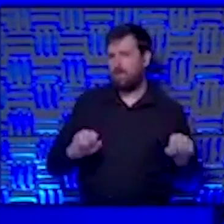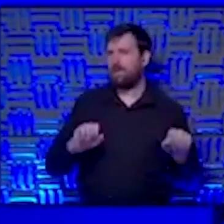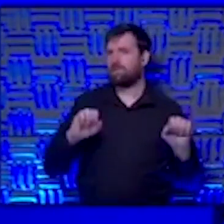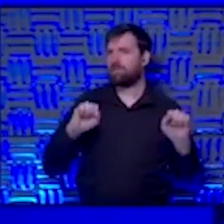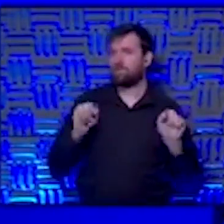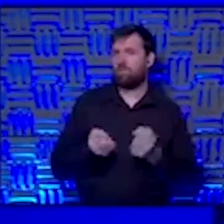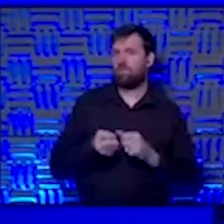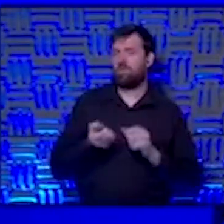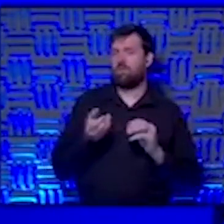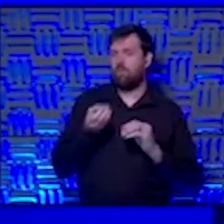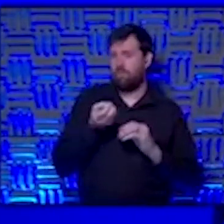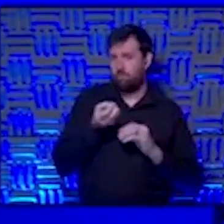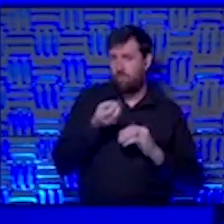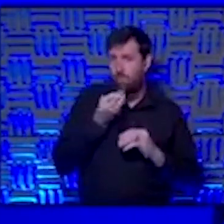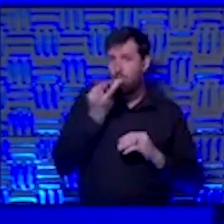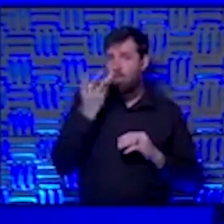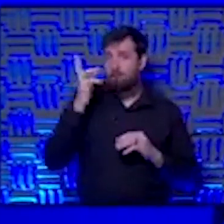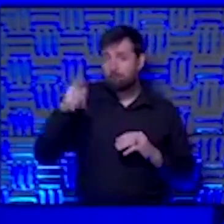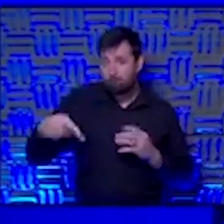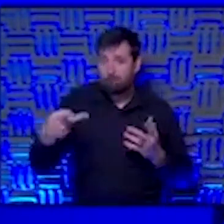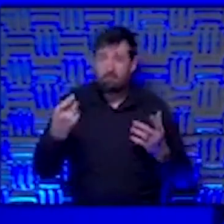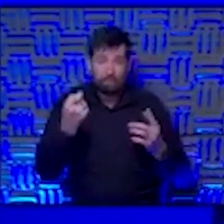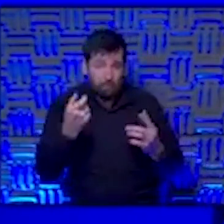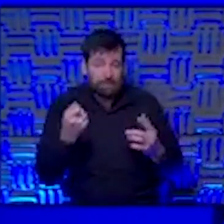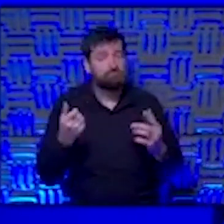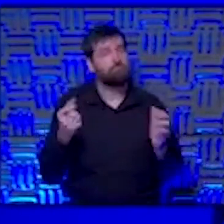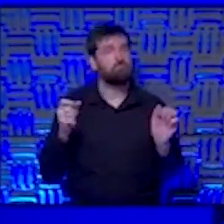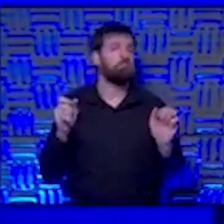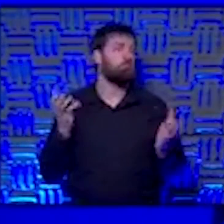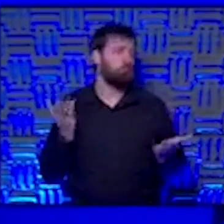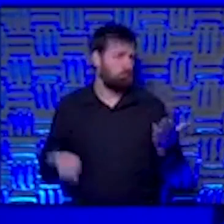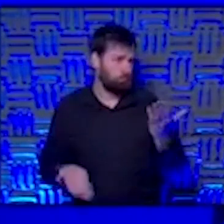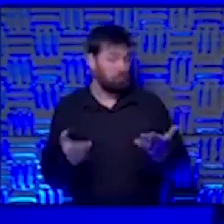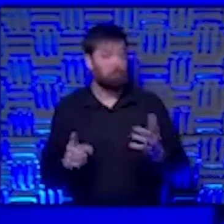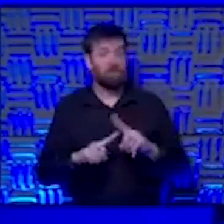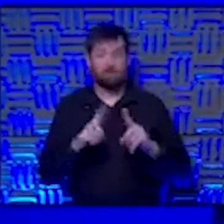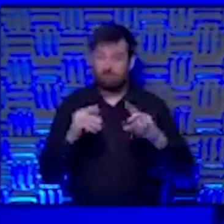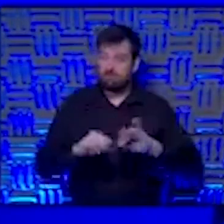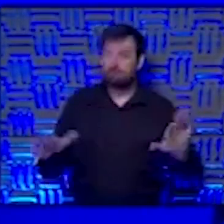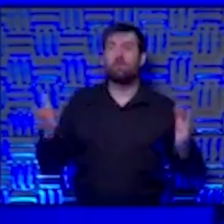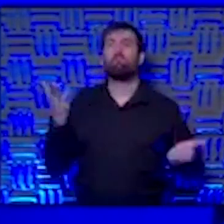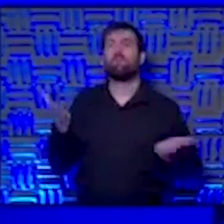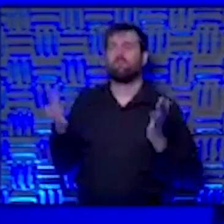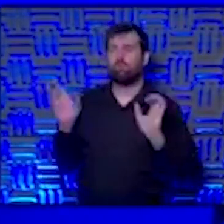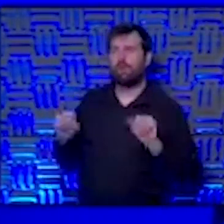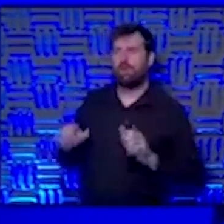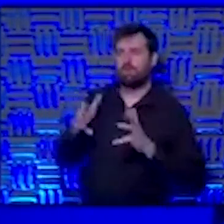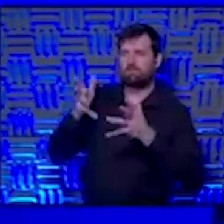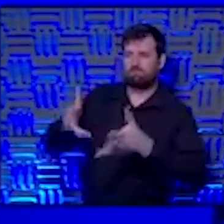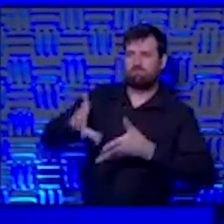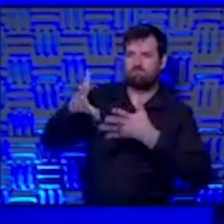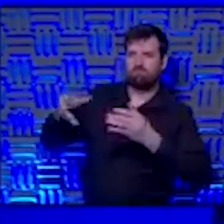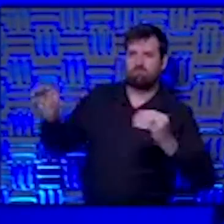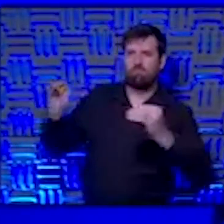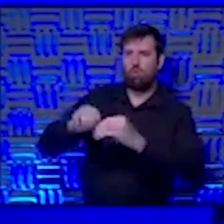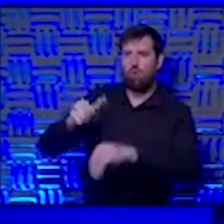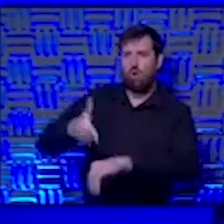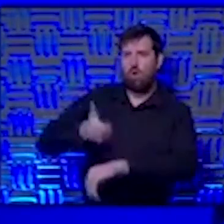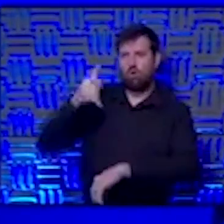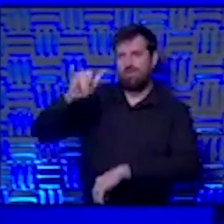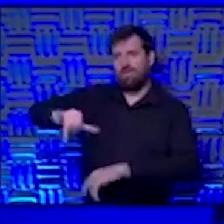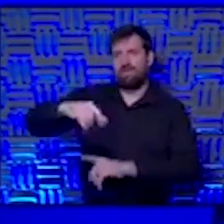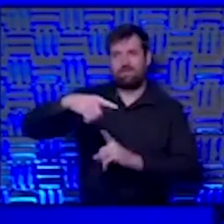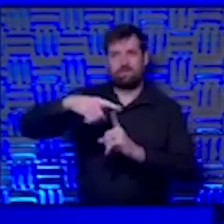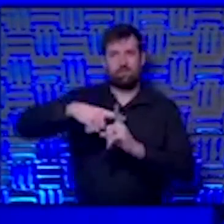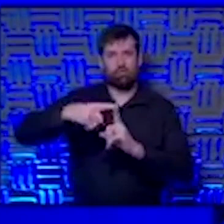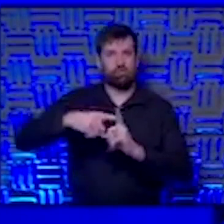little bit warmer temperatures than we're doing? Because even after they had rolled some out, they said, well, maybe you can keep it for a little bit longer at this temperature, at a